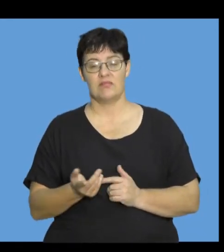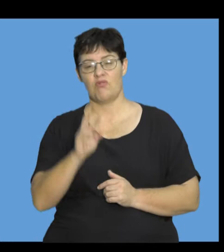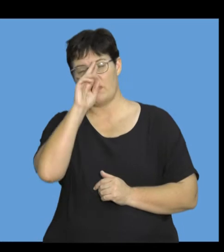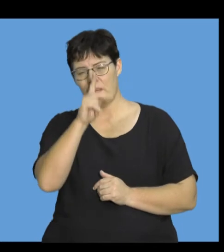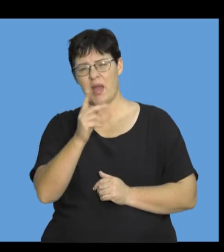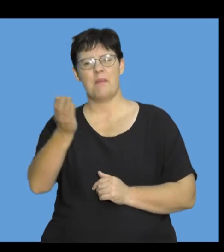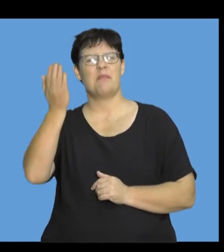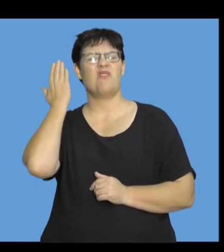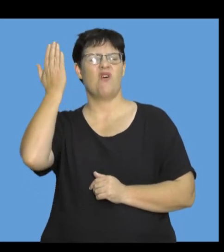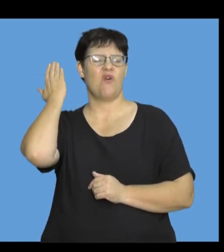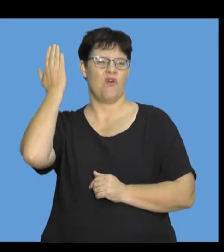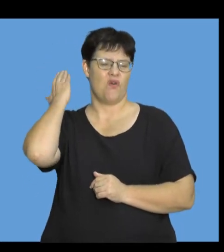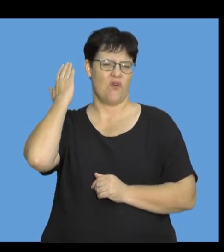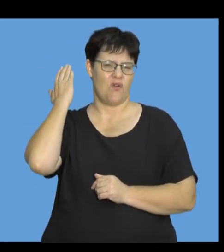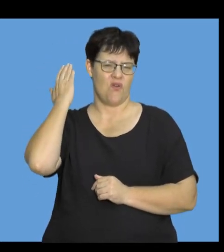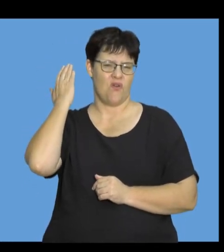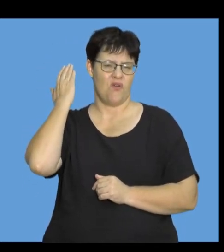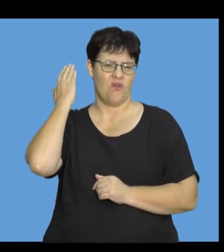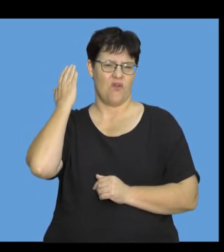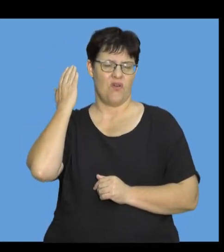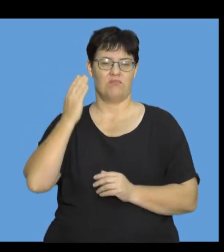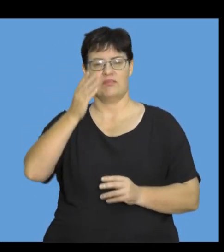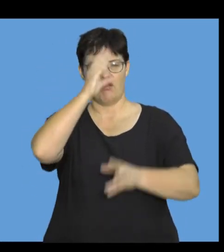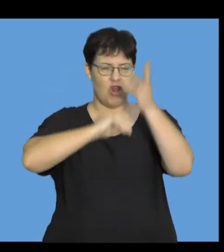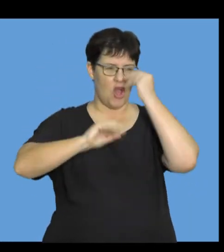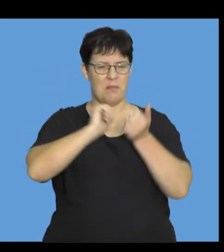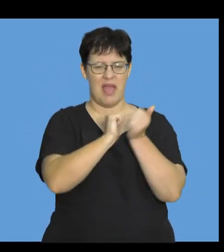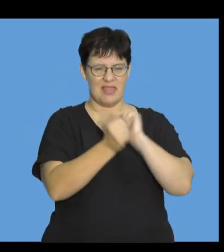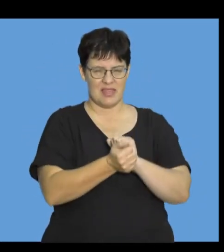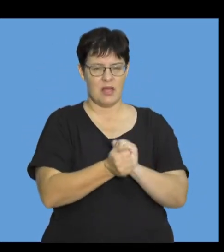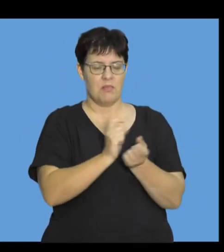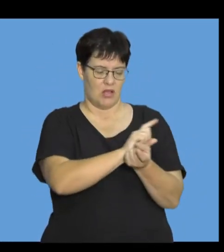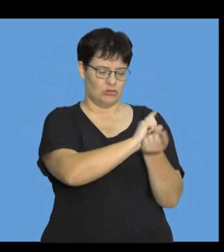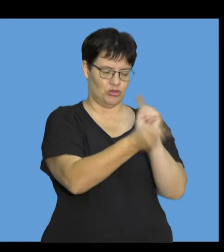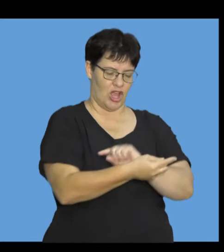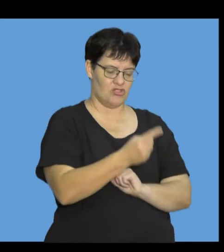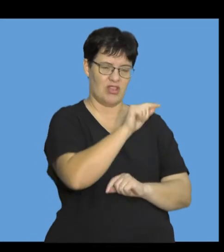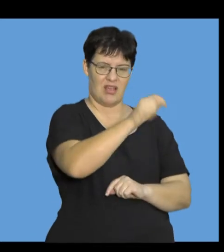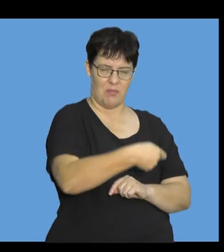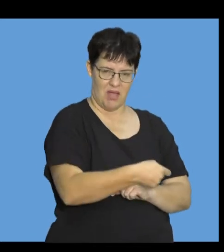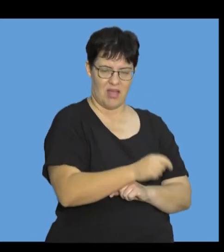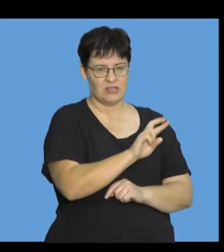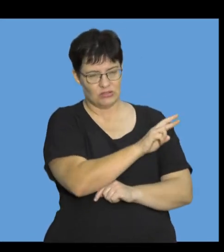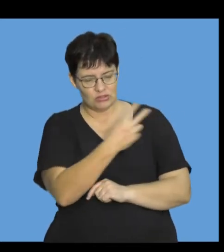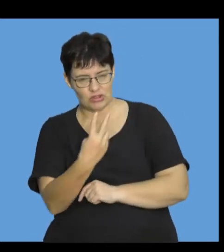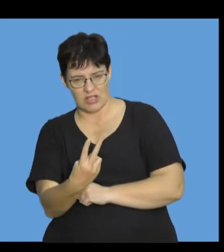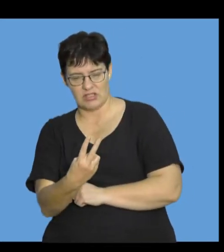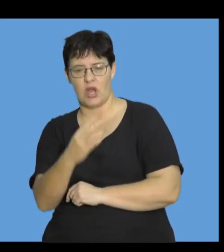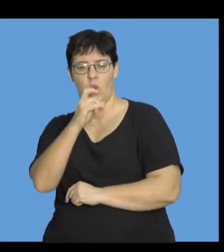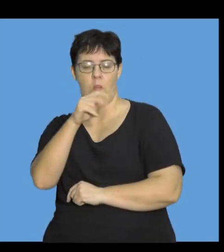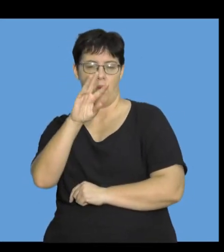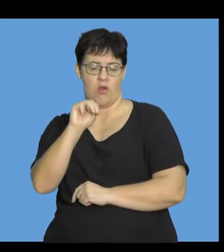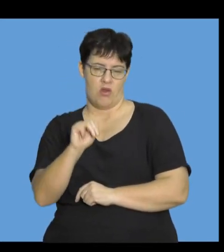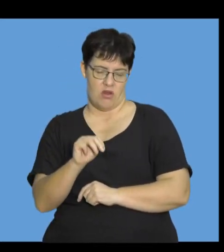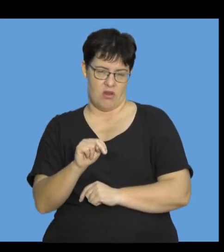Remember when we taught you in your early stages of learning mathematics how to convert decimal fractions